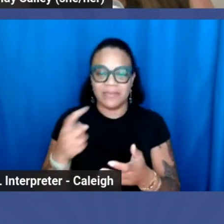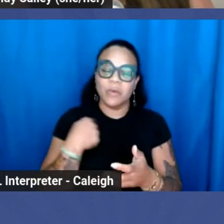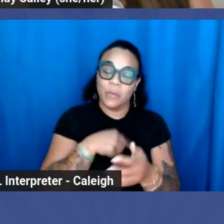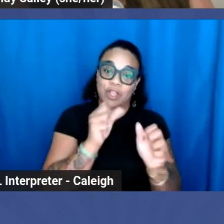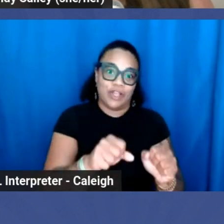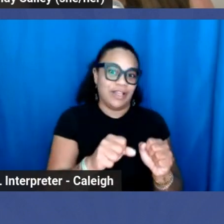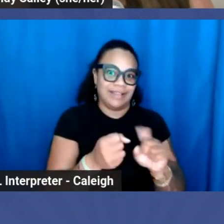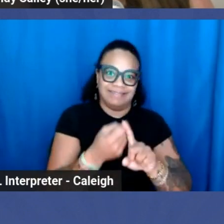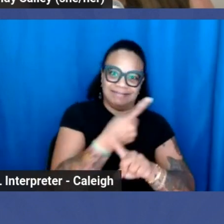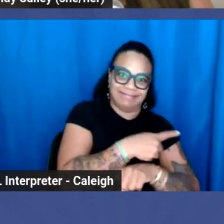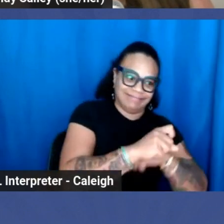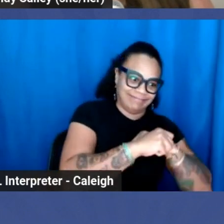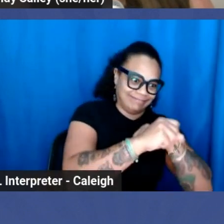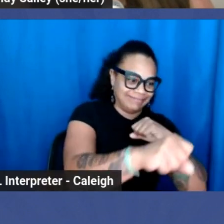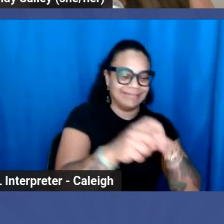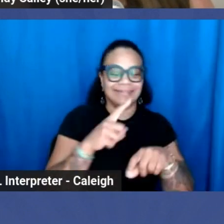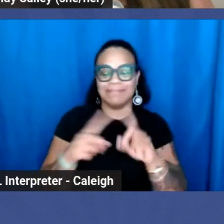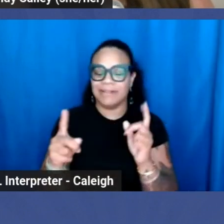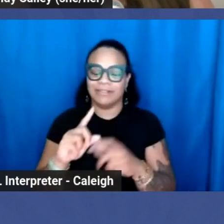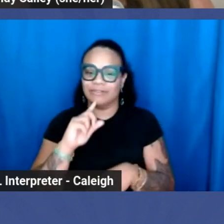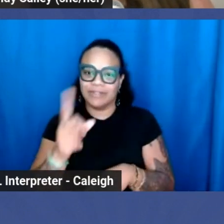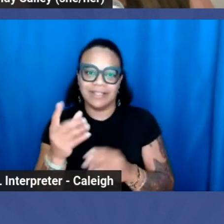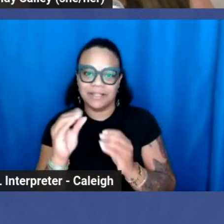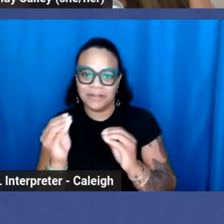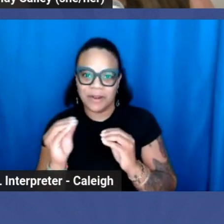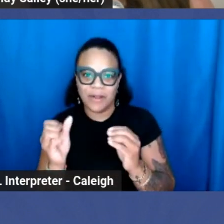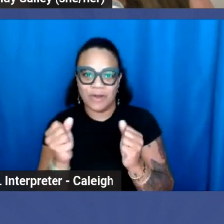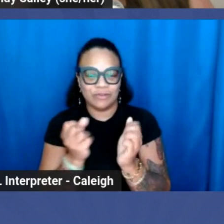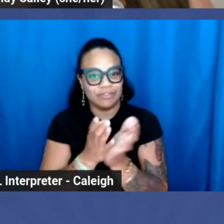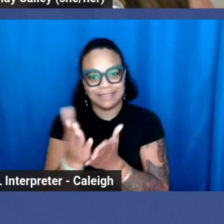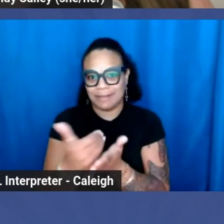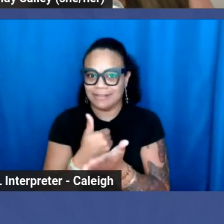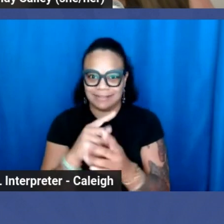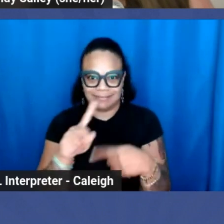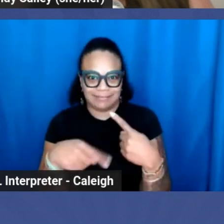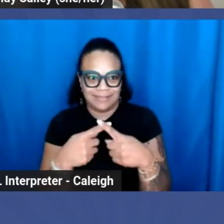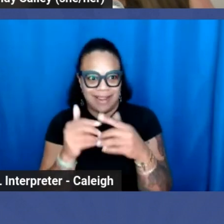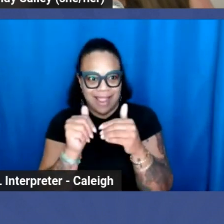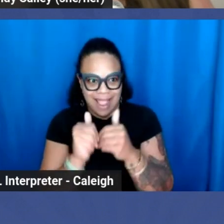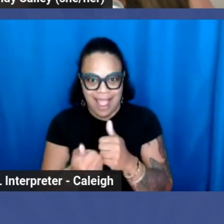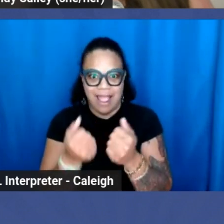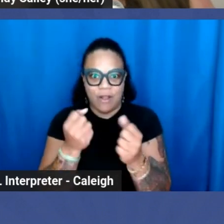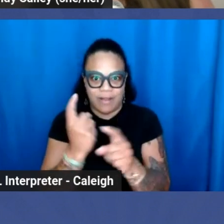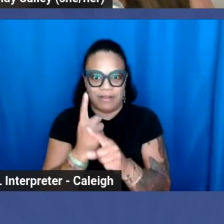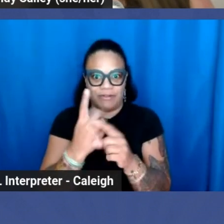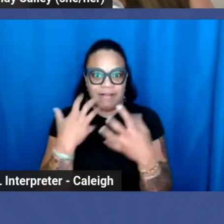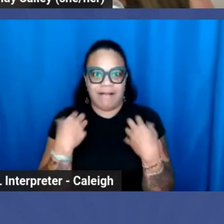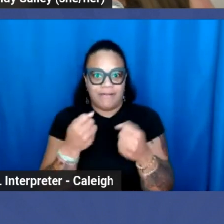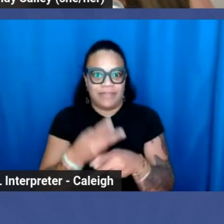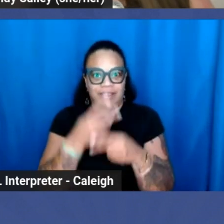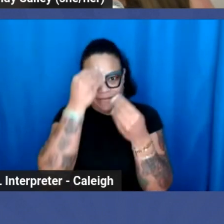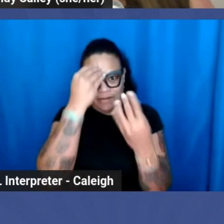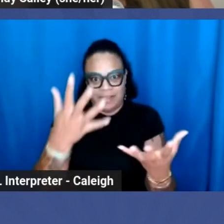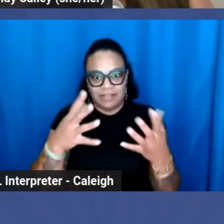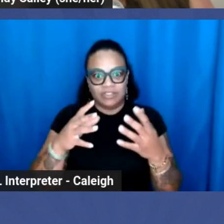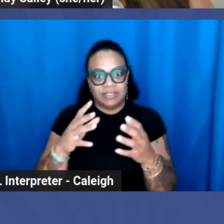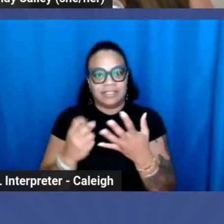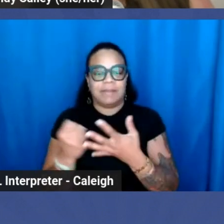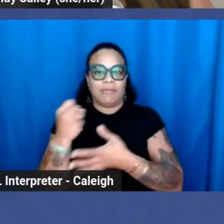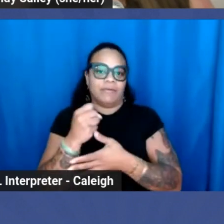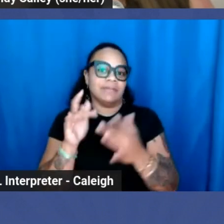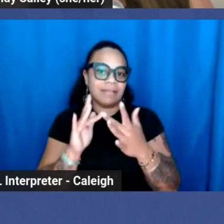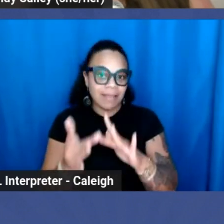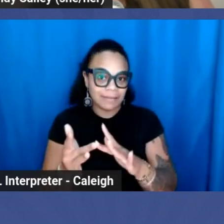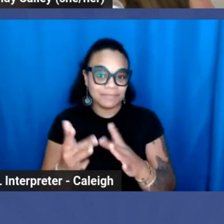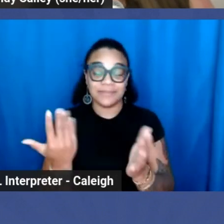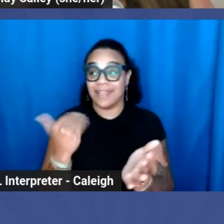there is no real, transparency on how accurate healthcare information is being prioritized online. And